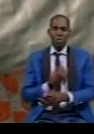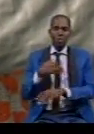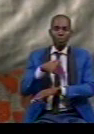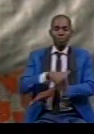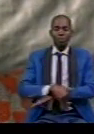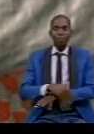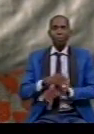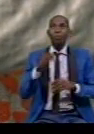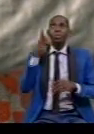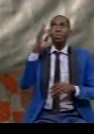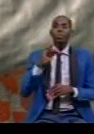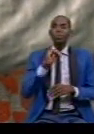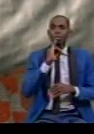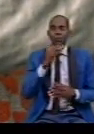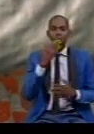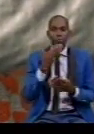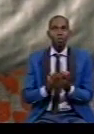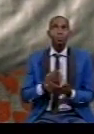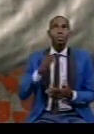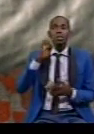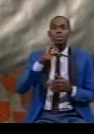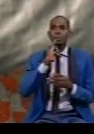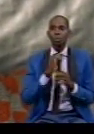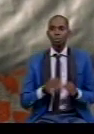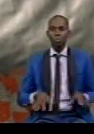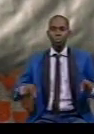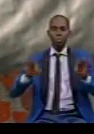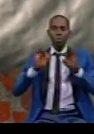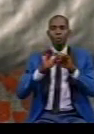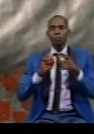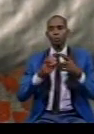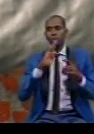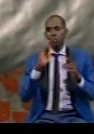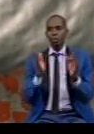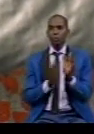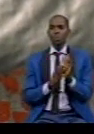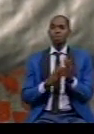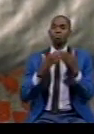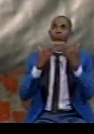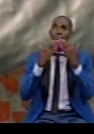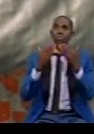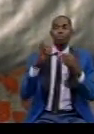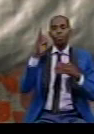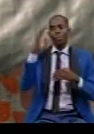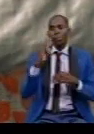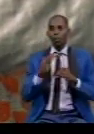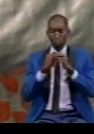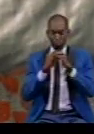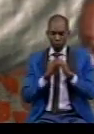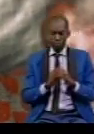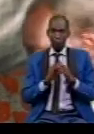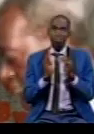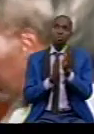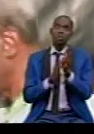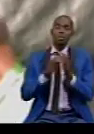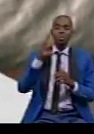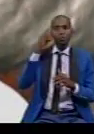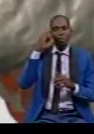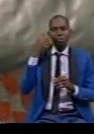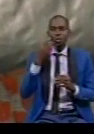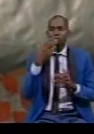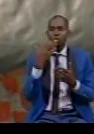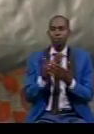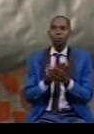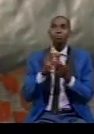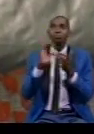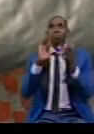do about it? I run to the prayer warriors and I said, I need this, I need